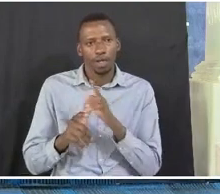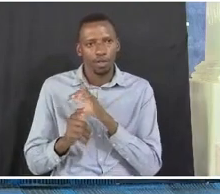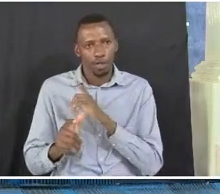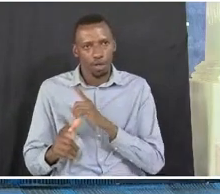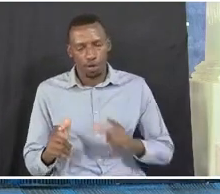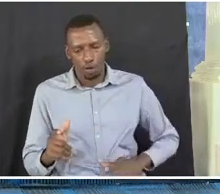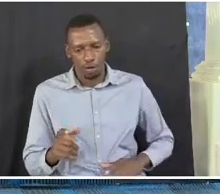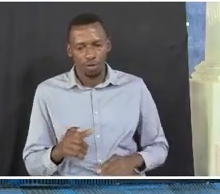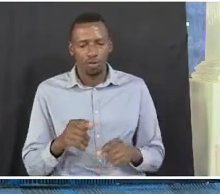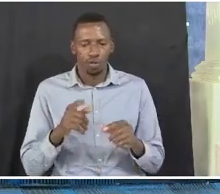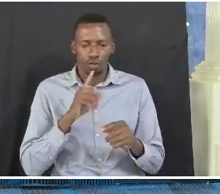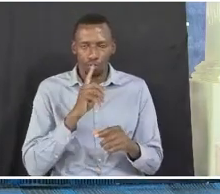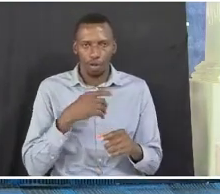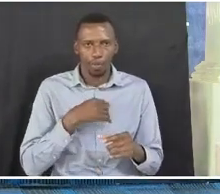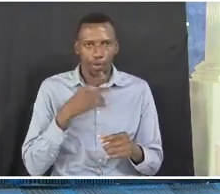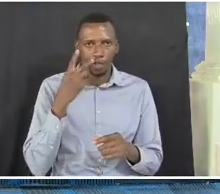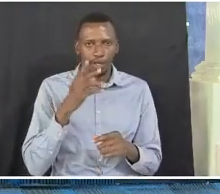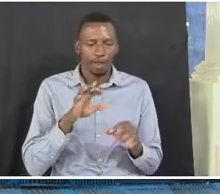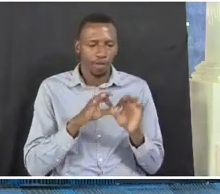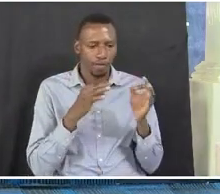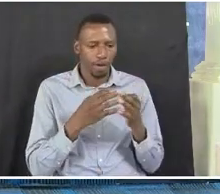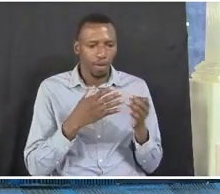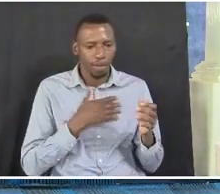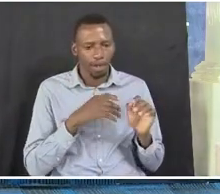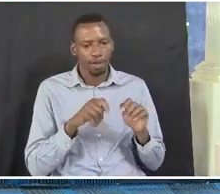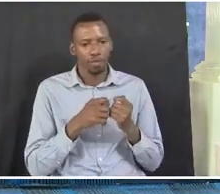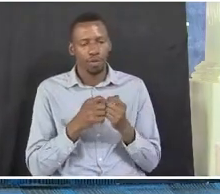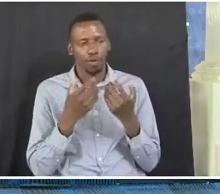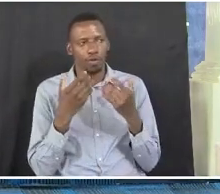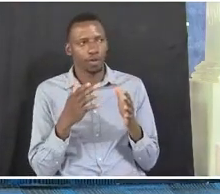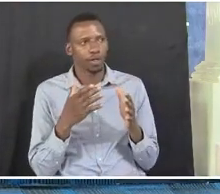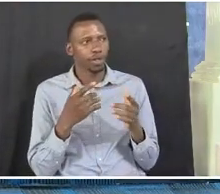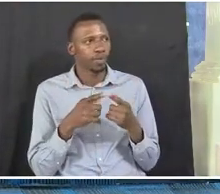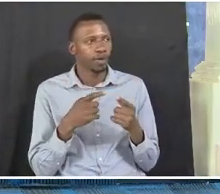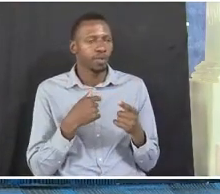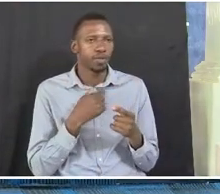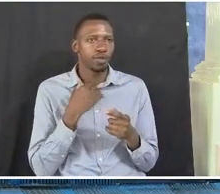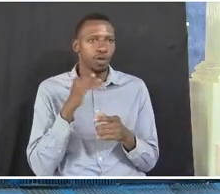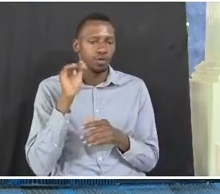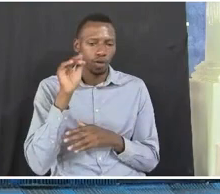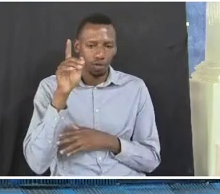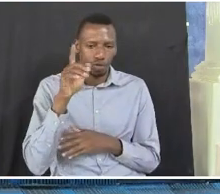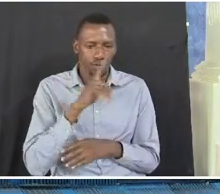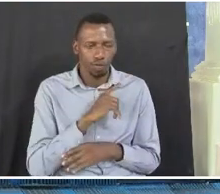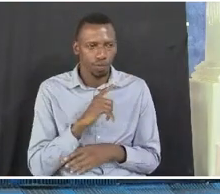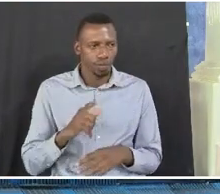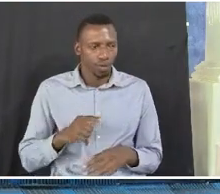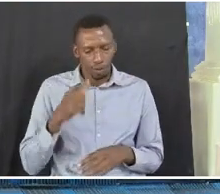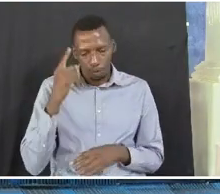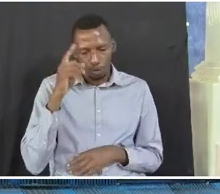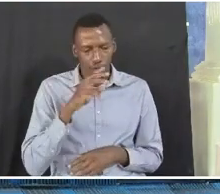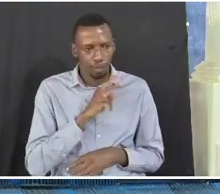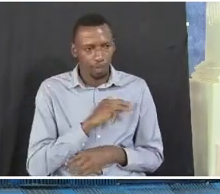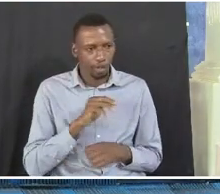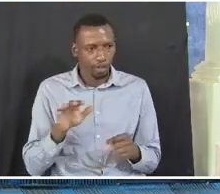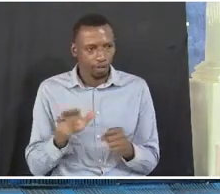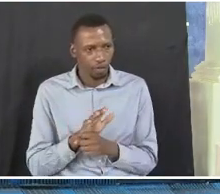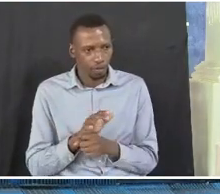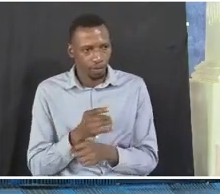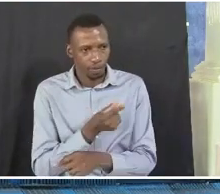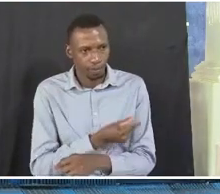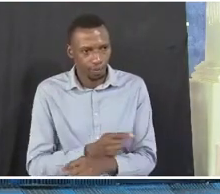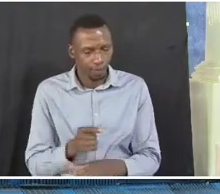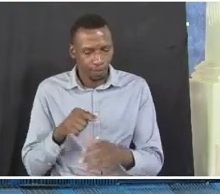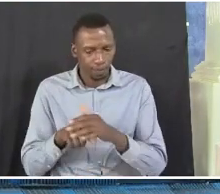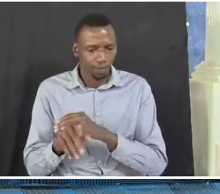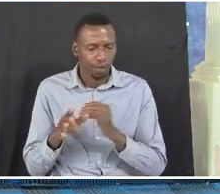family brokenness in my family, but I could like to call upon you, Lord, because you are merciful and you are gracious, to come into